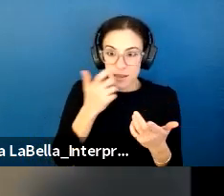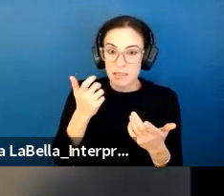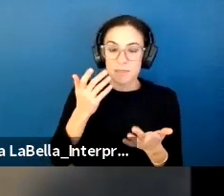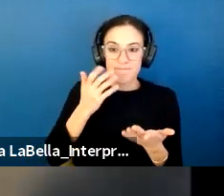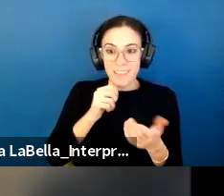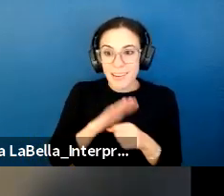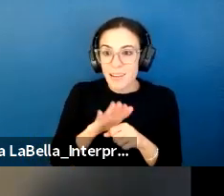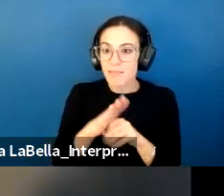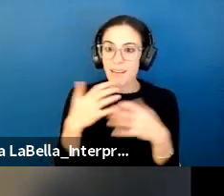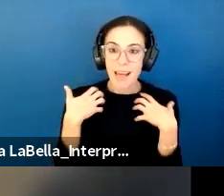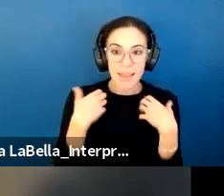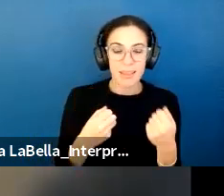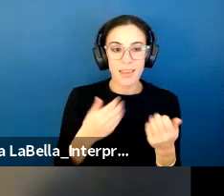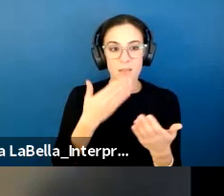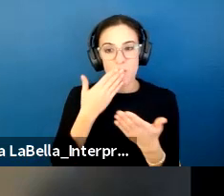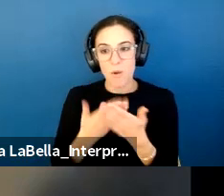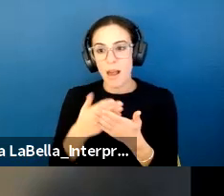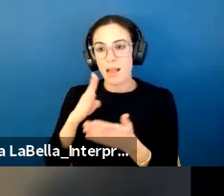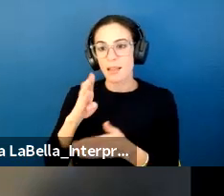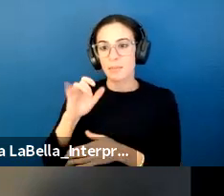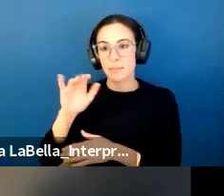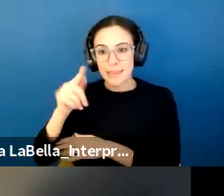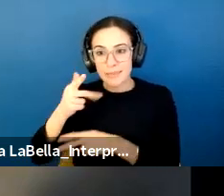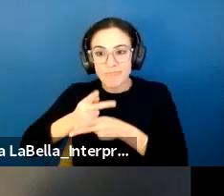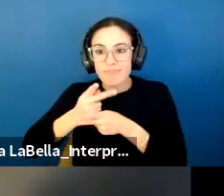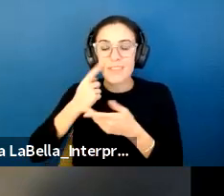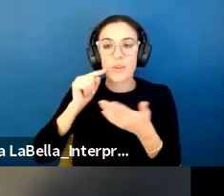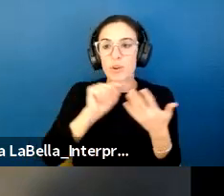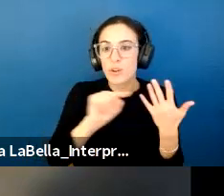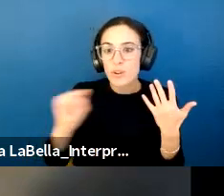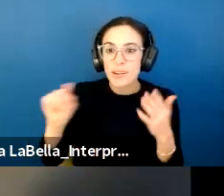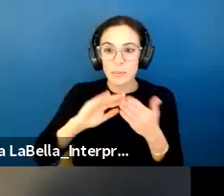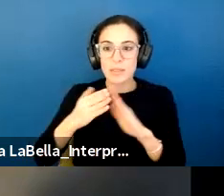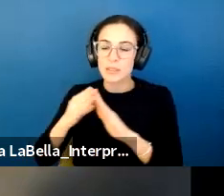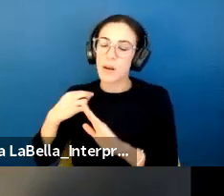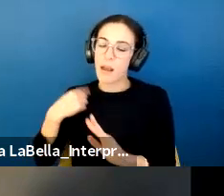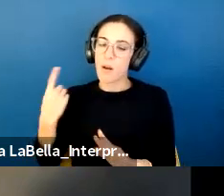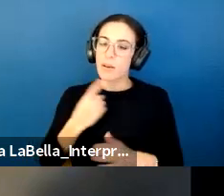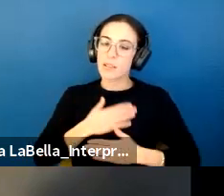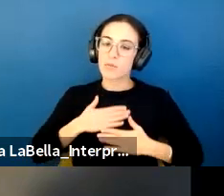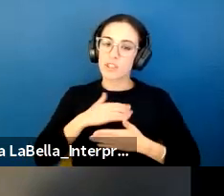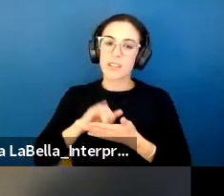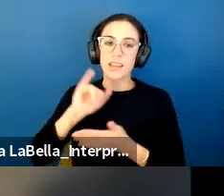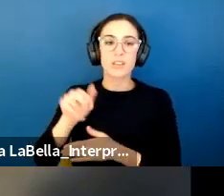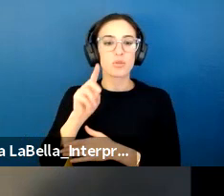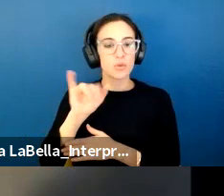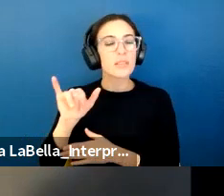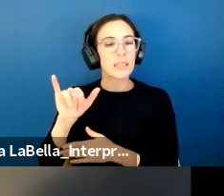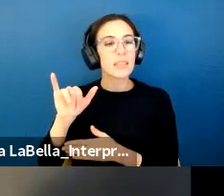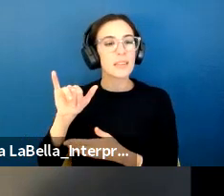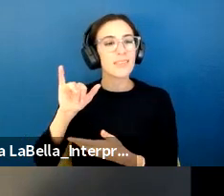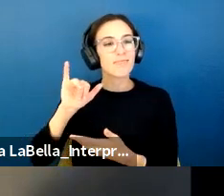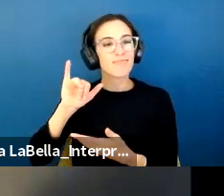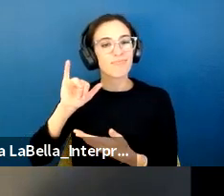certain communities. And so, I always appreciate that Judy brings in the